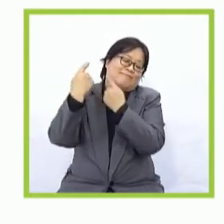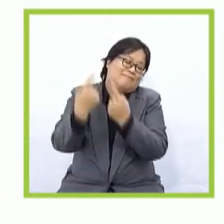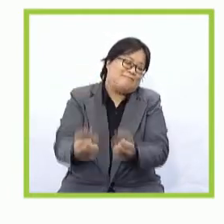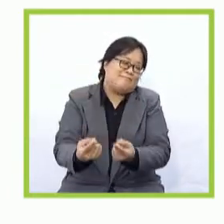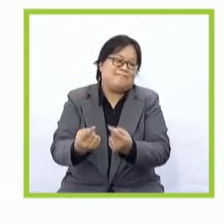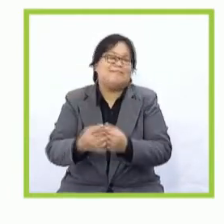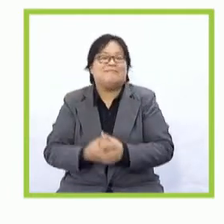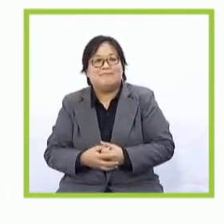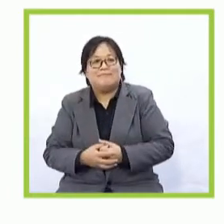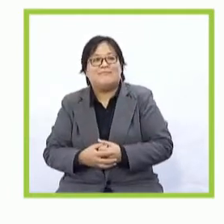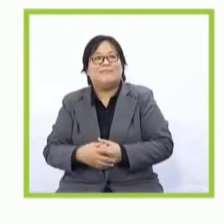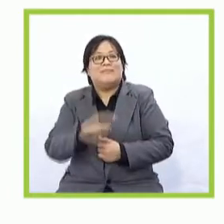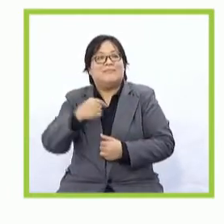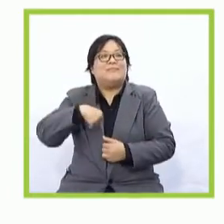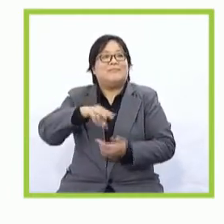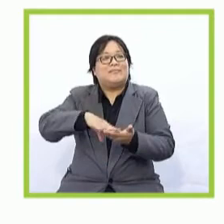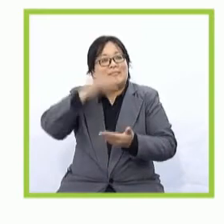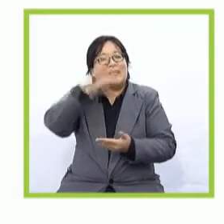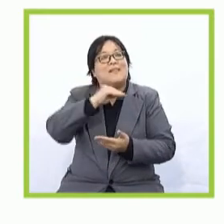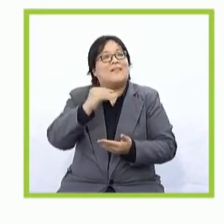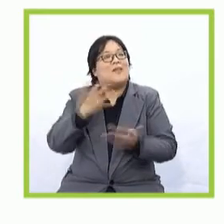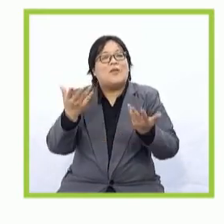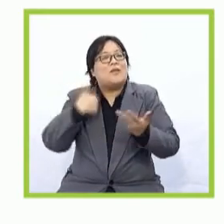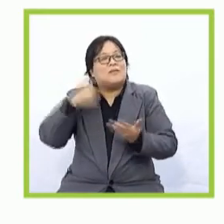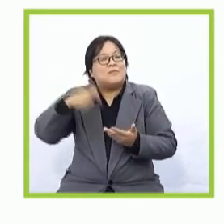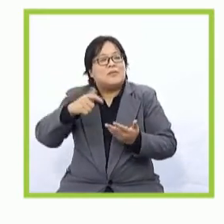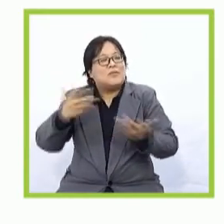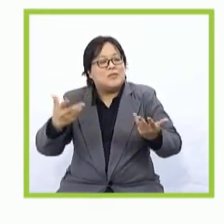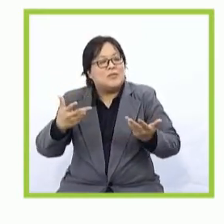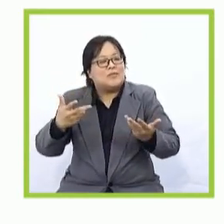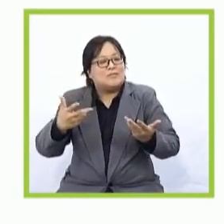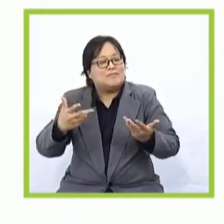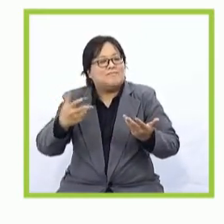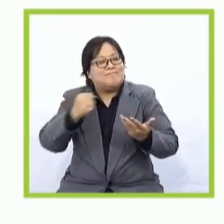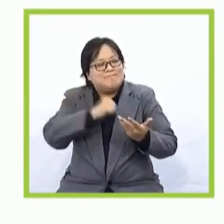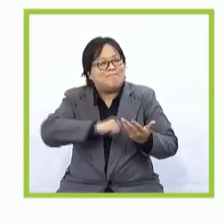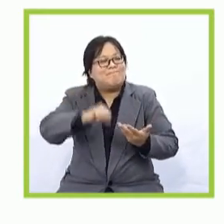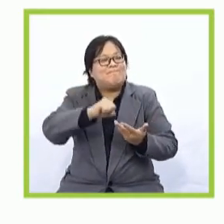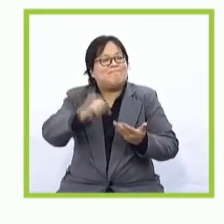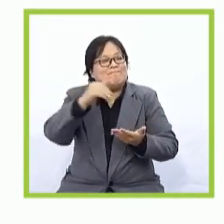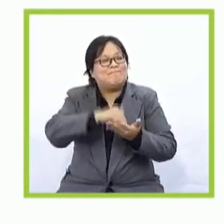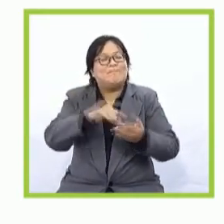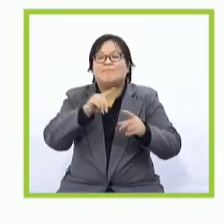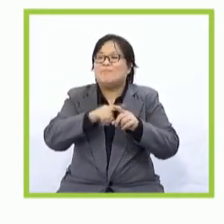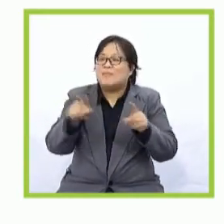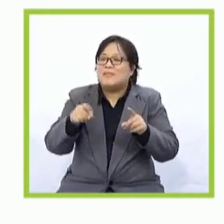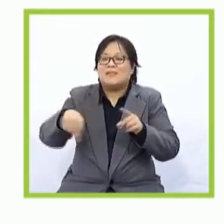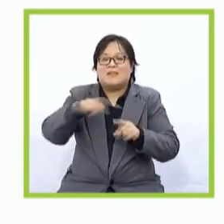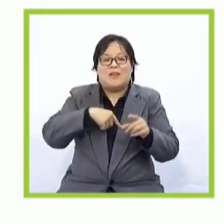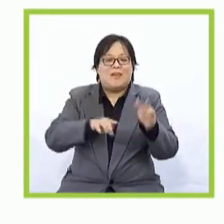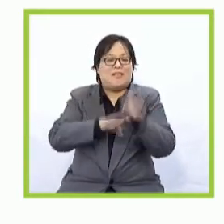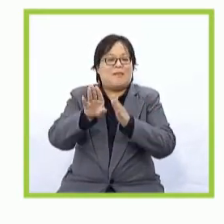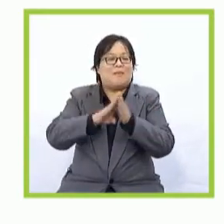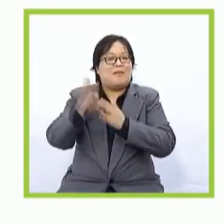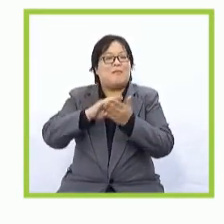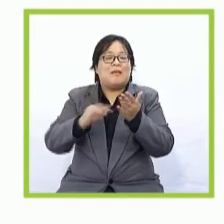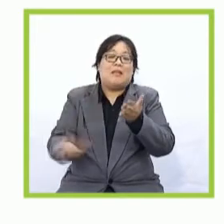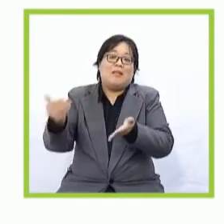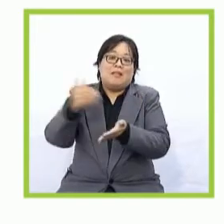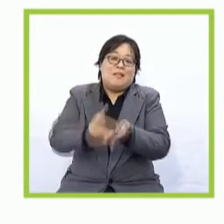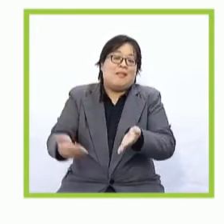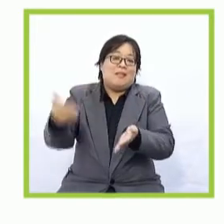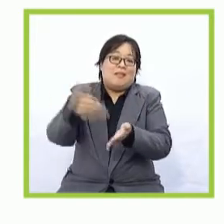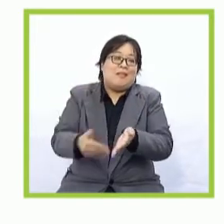and we learn. And then finally, why do we need to win it again? And I think for those of us in the development sector, it's again and again and